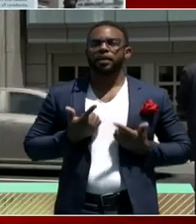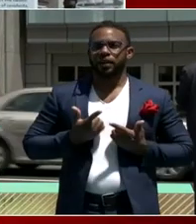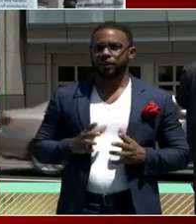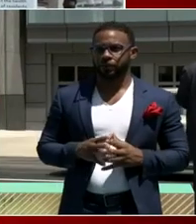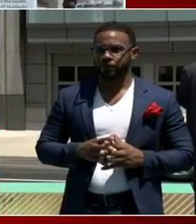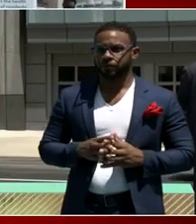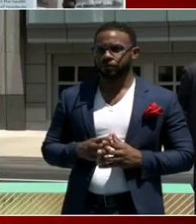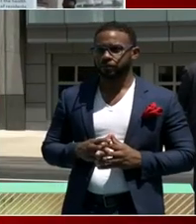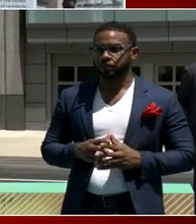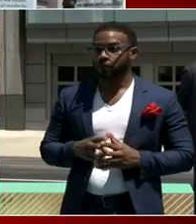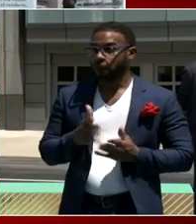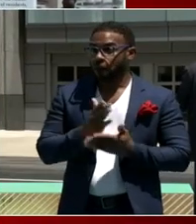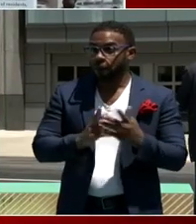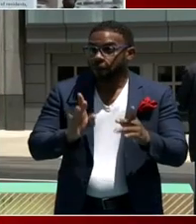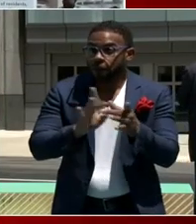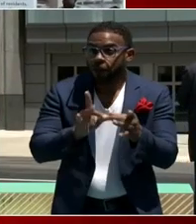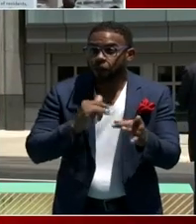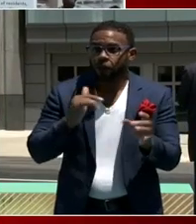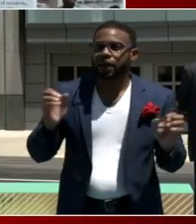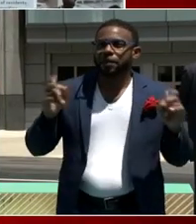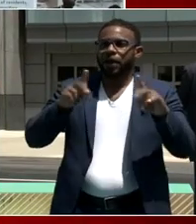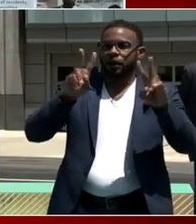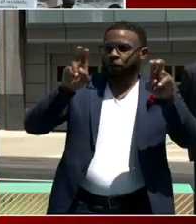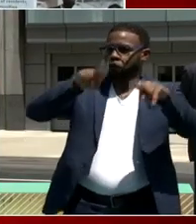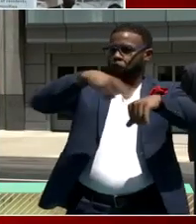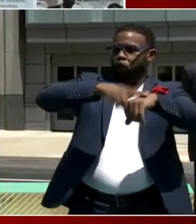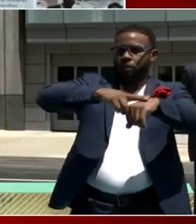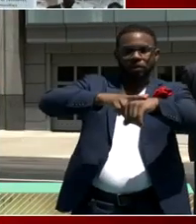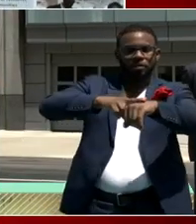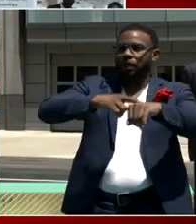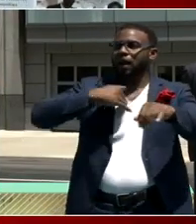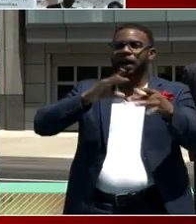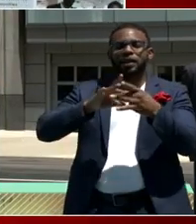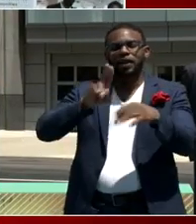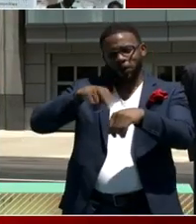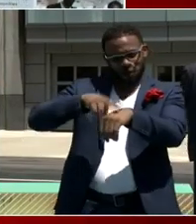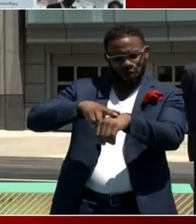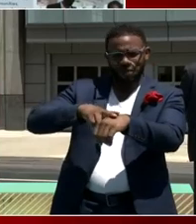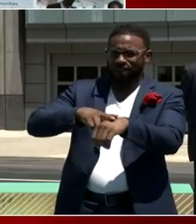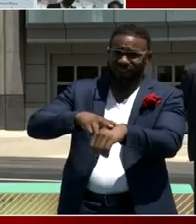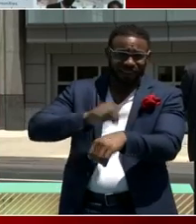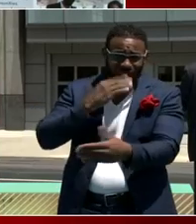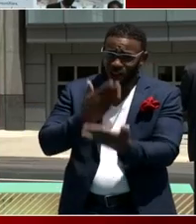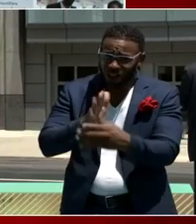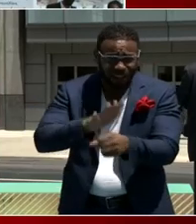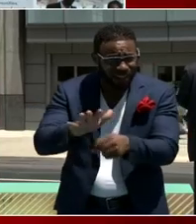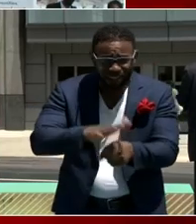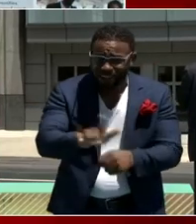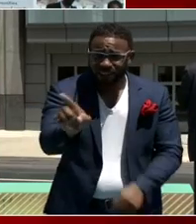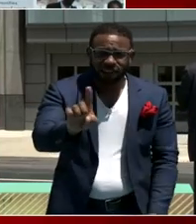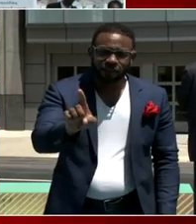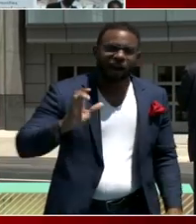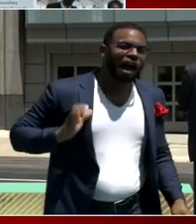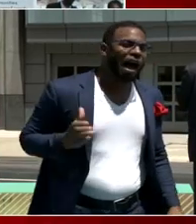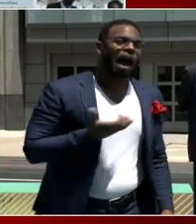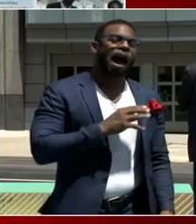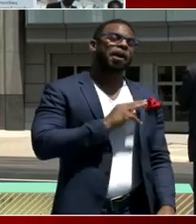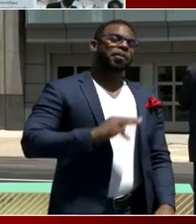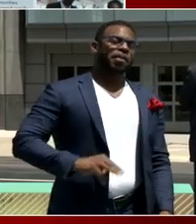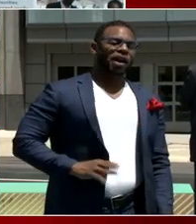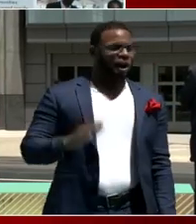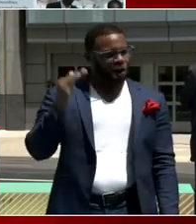lives. Some folks say we're getting back to normal, but I say normal isn't good enough. And our